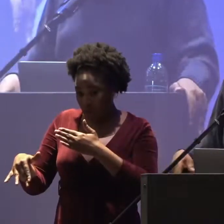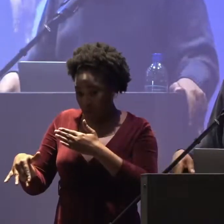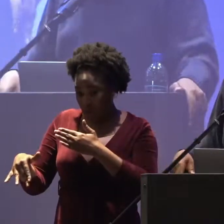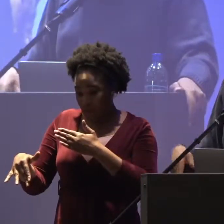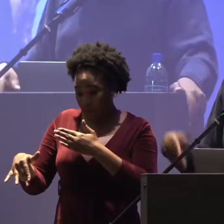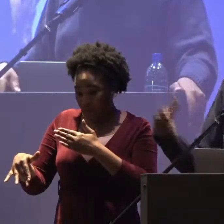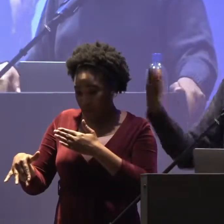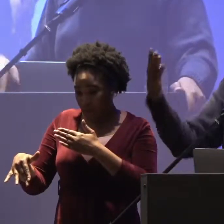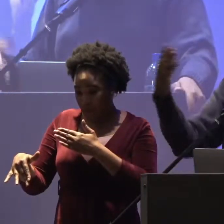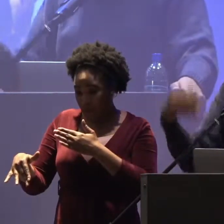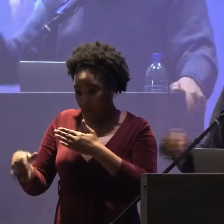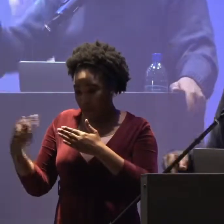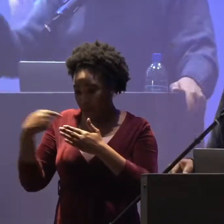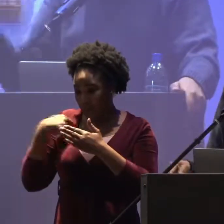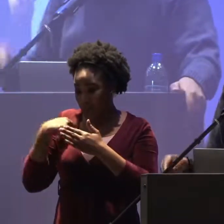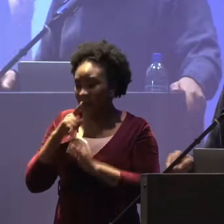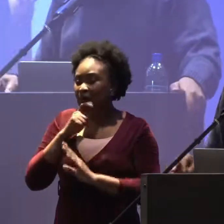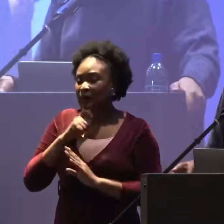And I'm going to use